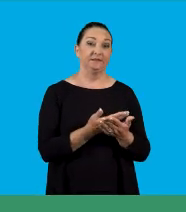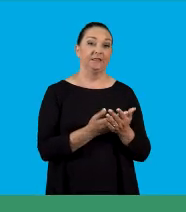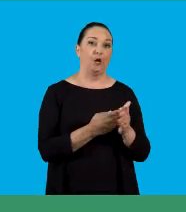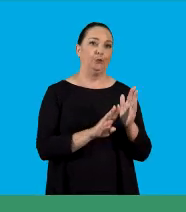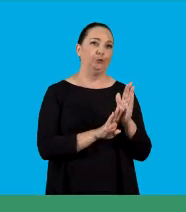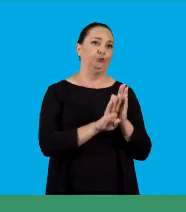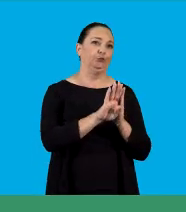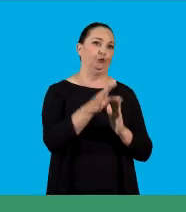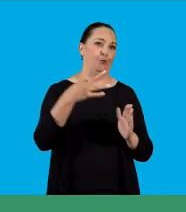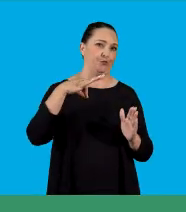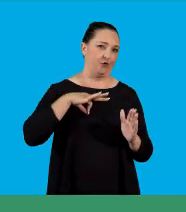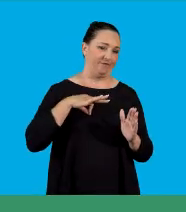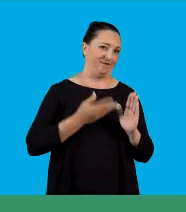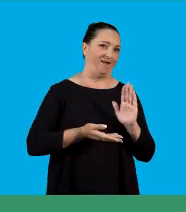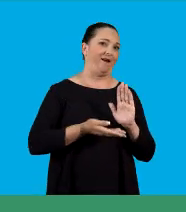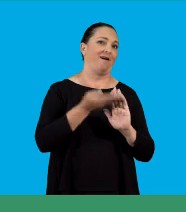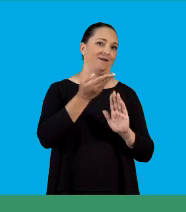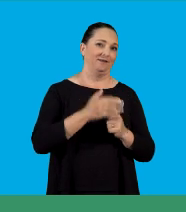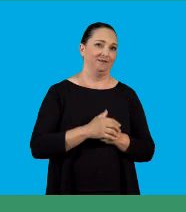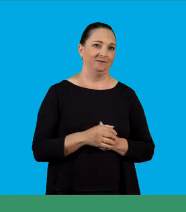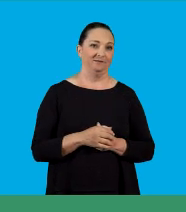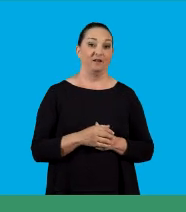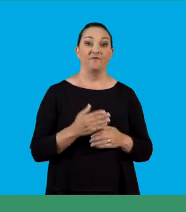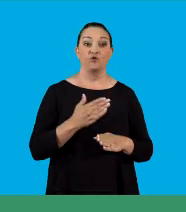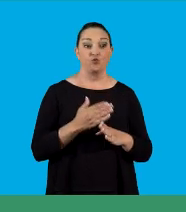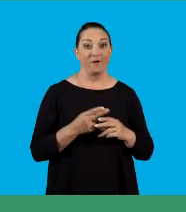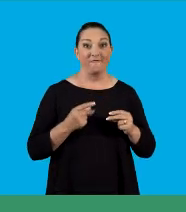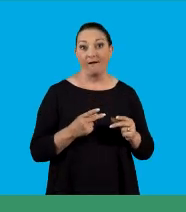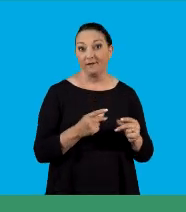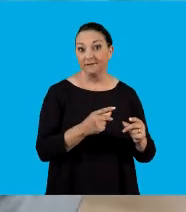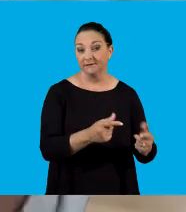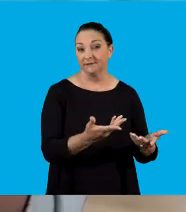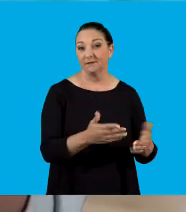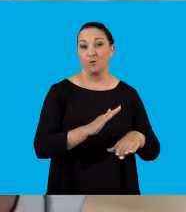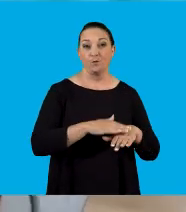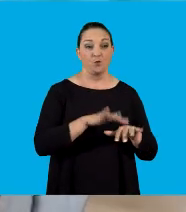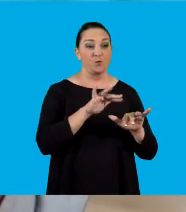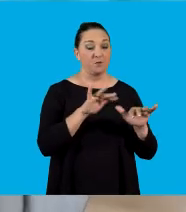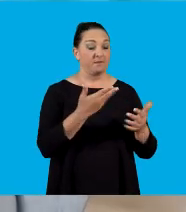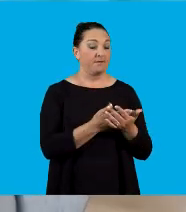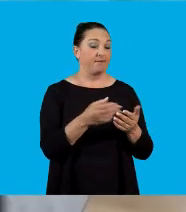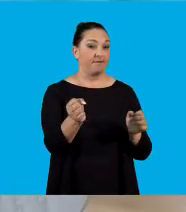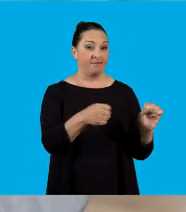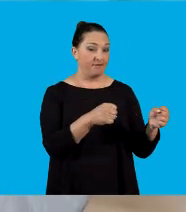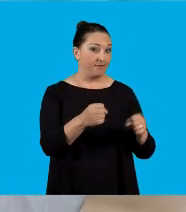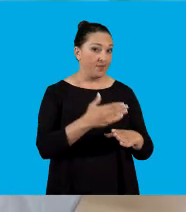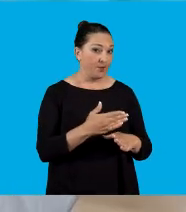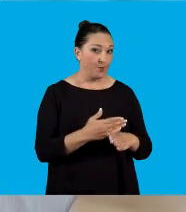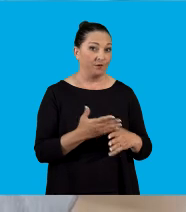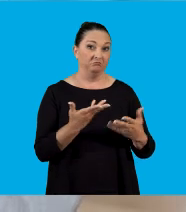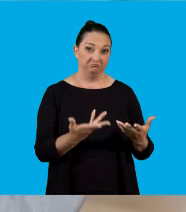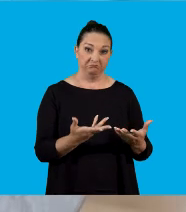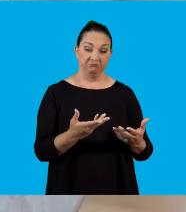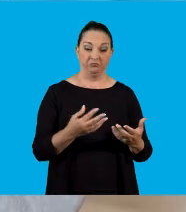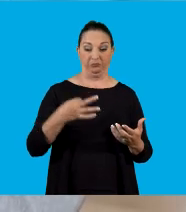in higher profitability because we are working faster. So if we are working faster, it means more people are buying, and then that will result